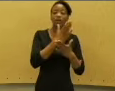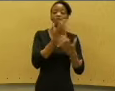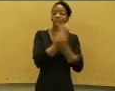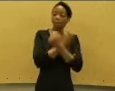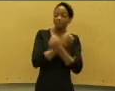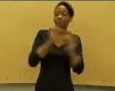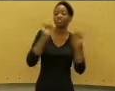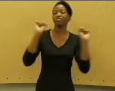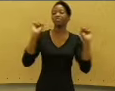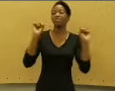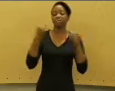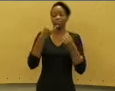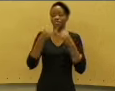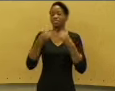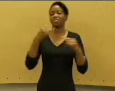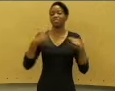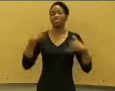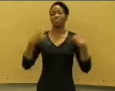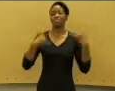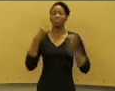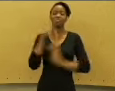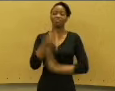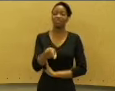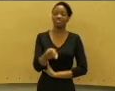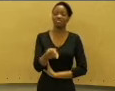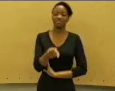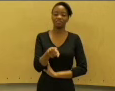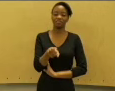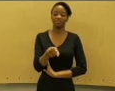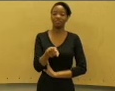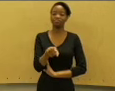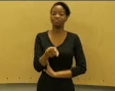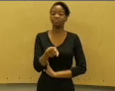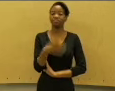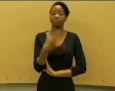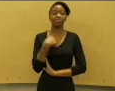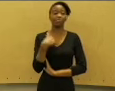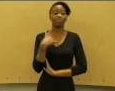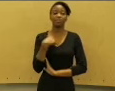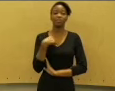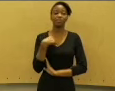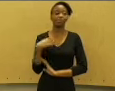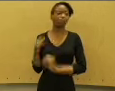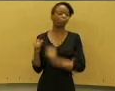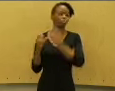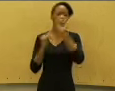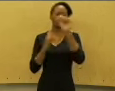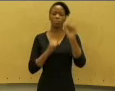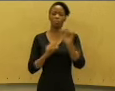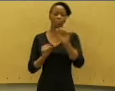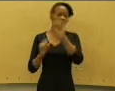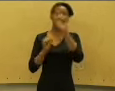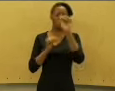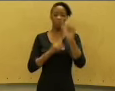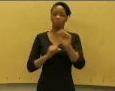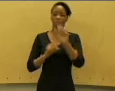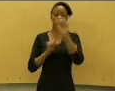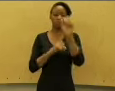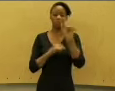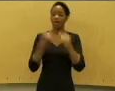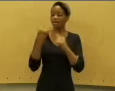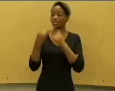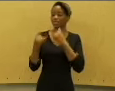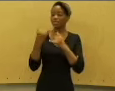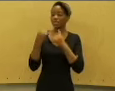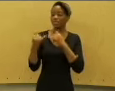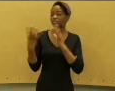actually enjoy sex. We spend so much talking about sex with others, and